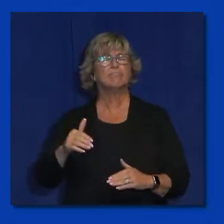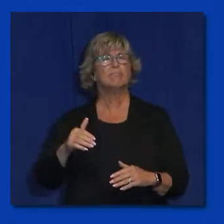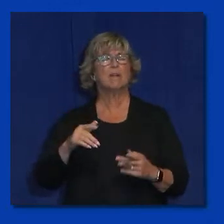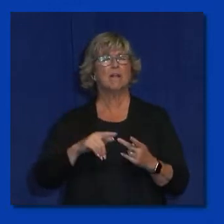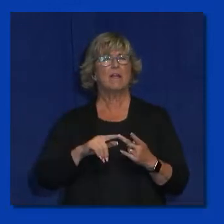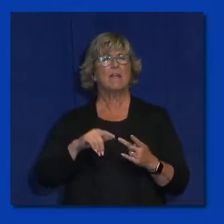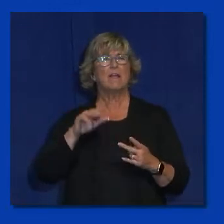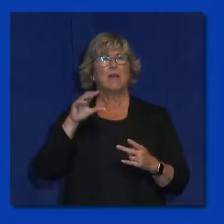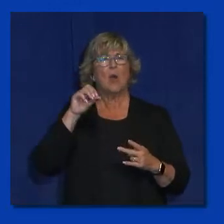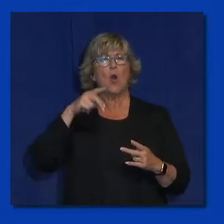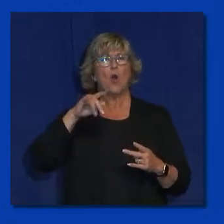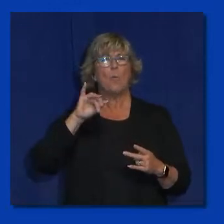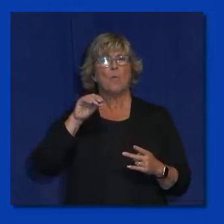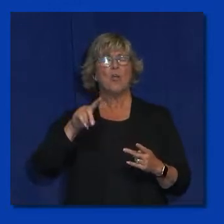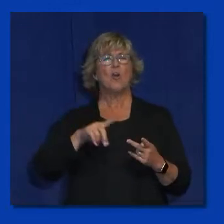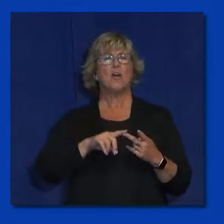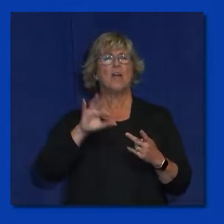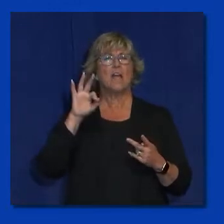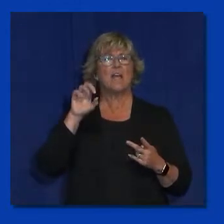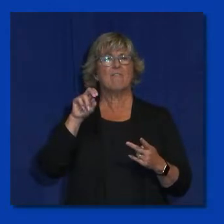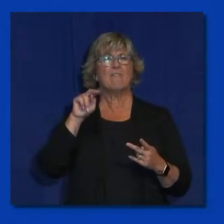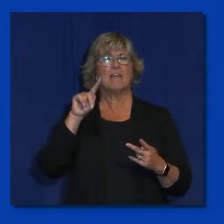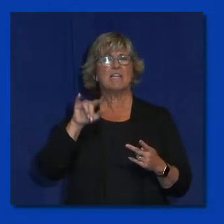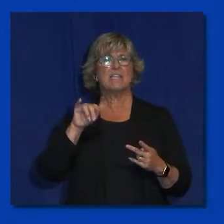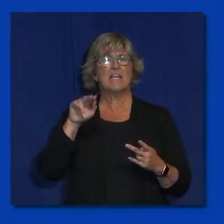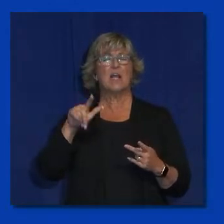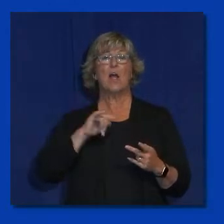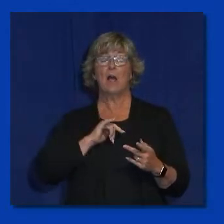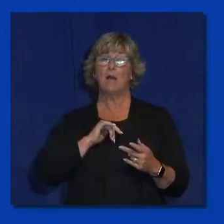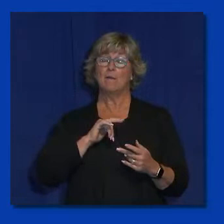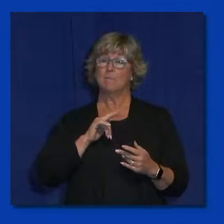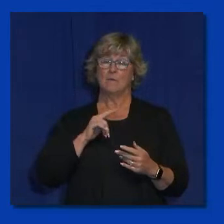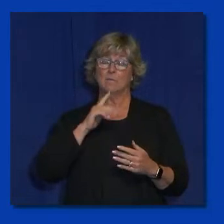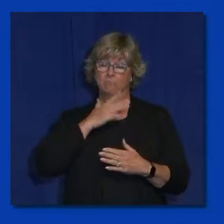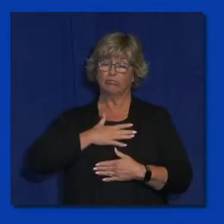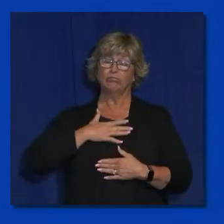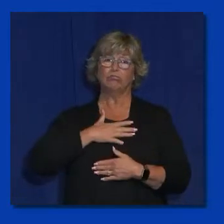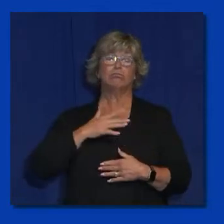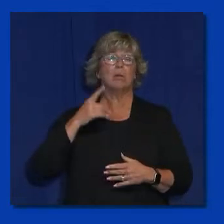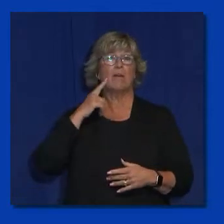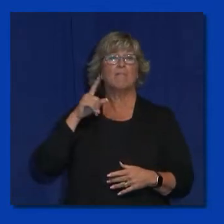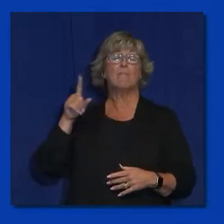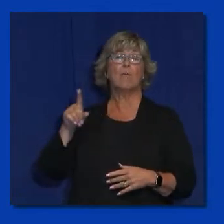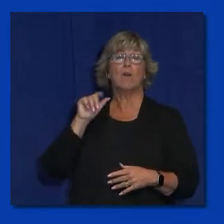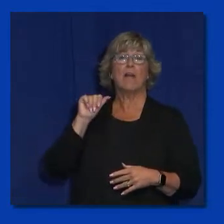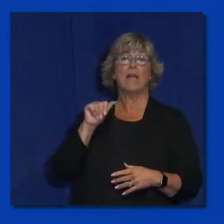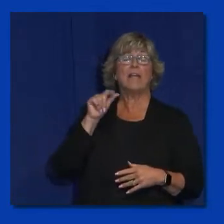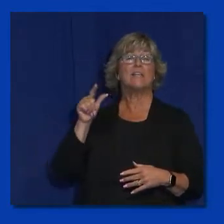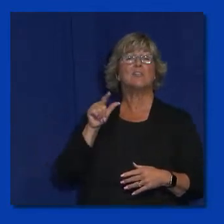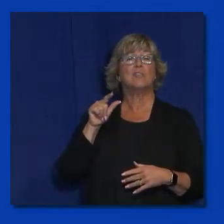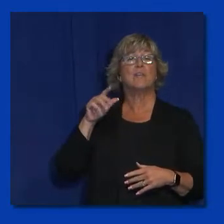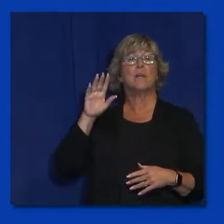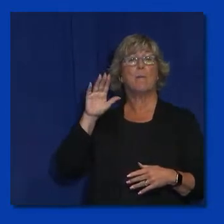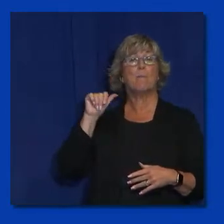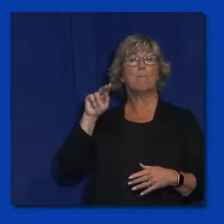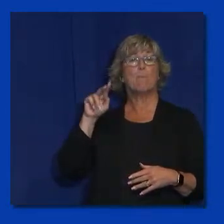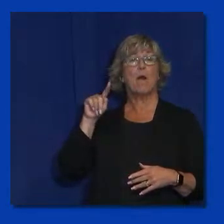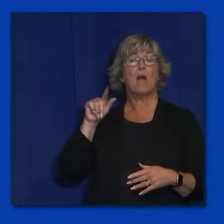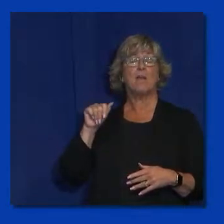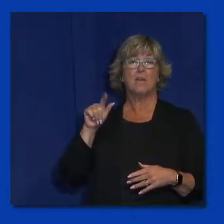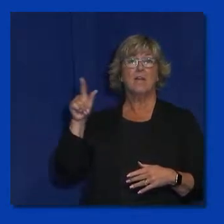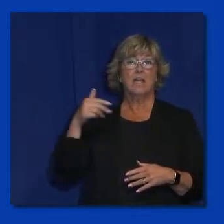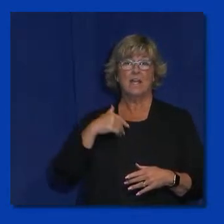with fentanyl in particular. I'm really proud of AG Bonta. He's particularly concerned about it, put together a proposal, $7.9